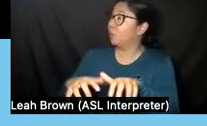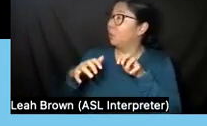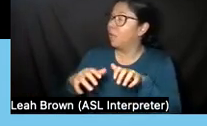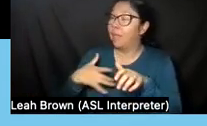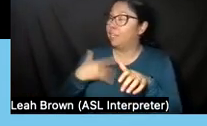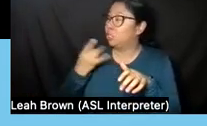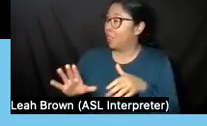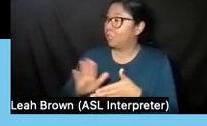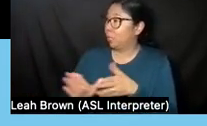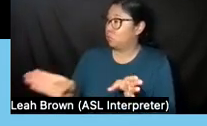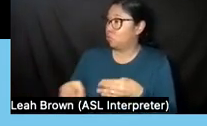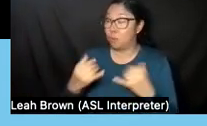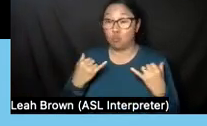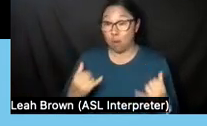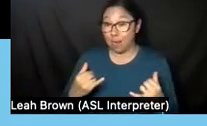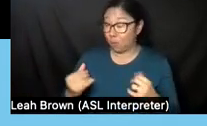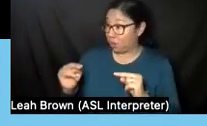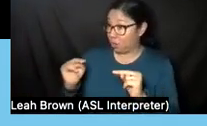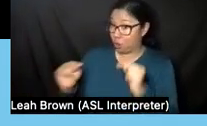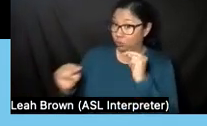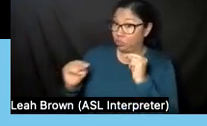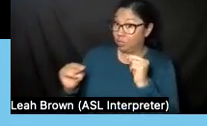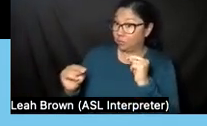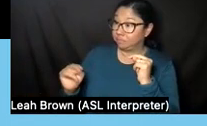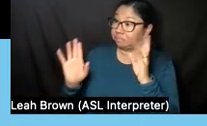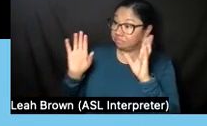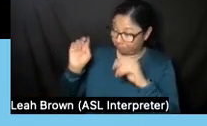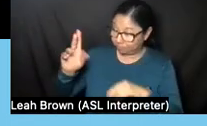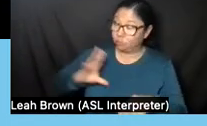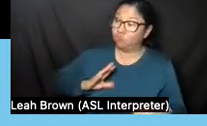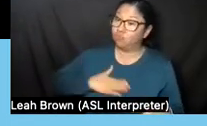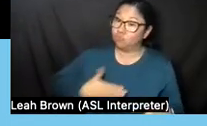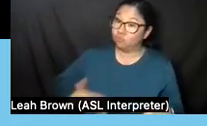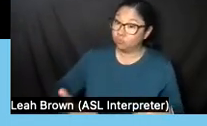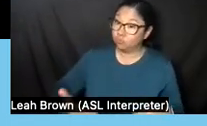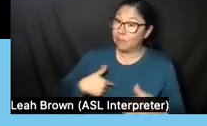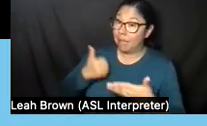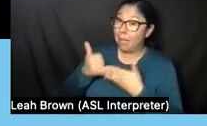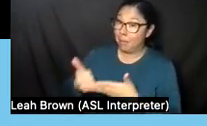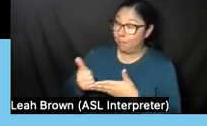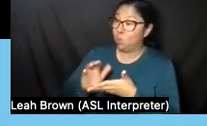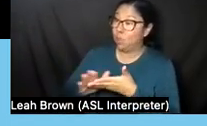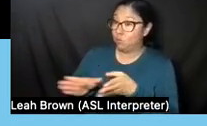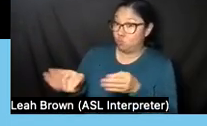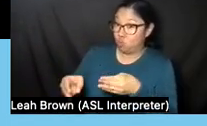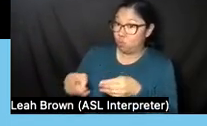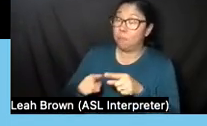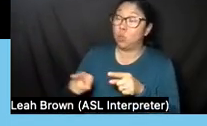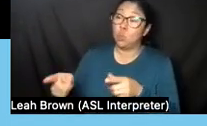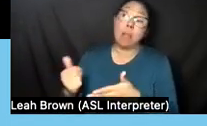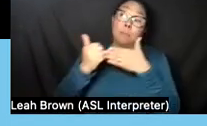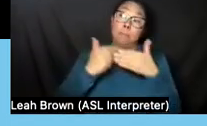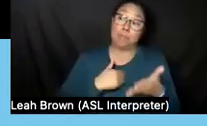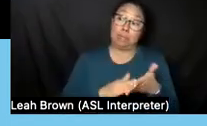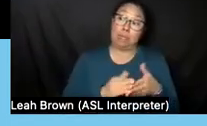point, would it be okay to negotiate and say, okay, I'll help you clean your room, but now you help me clean the living room then? So, or would